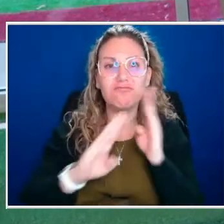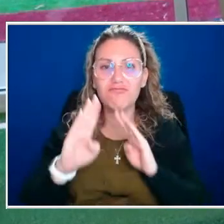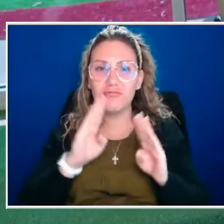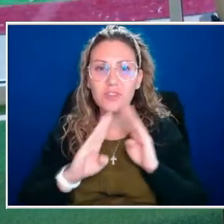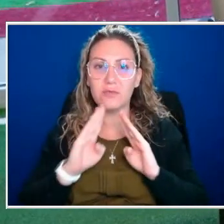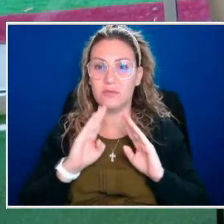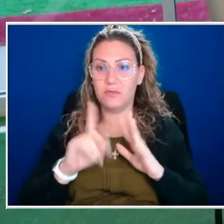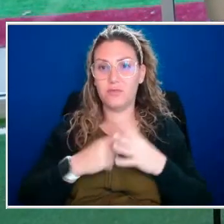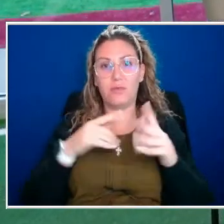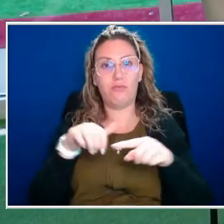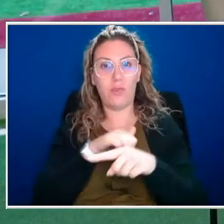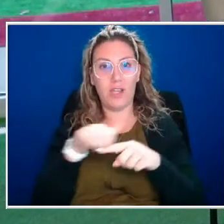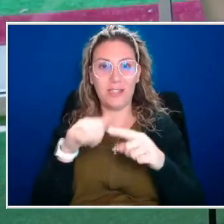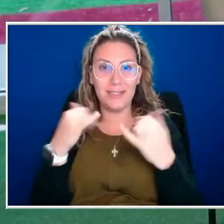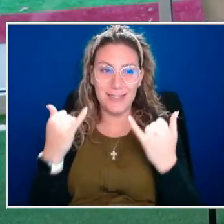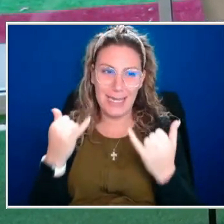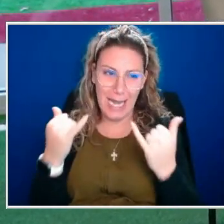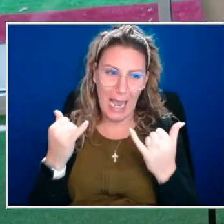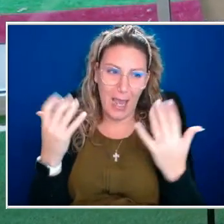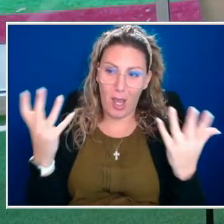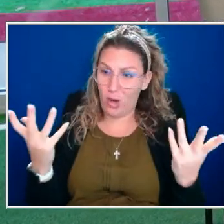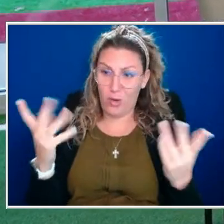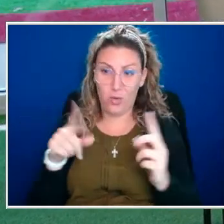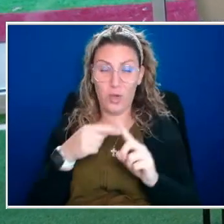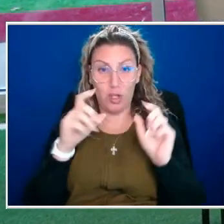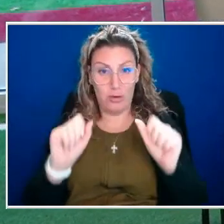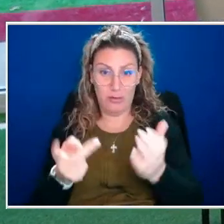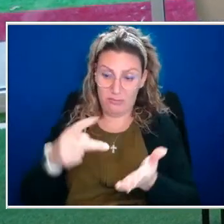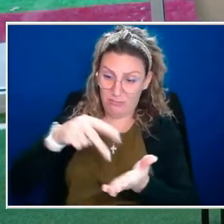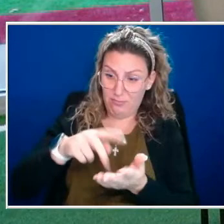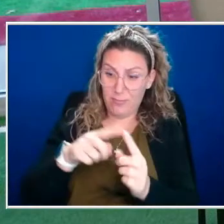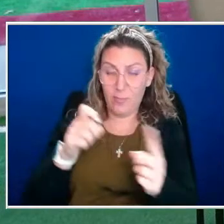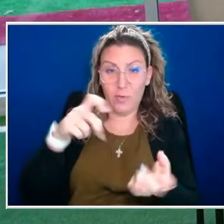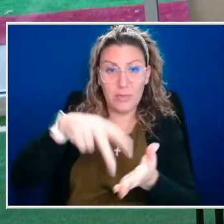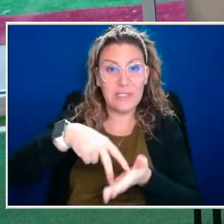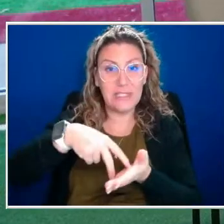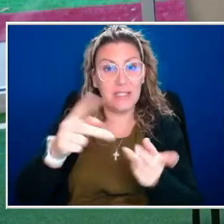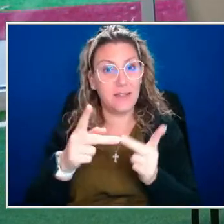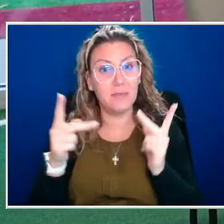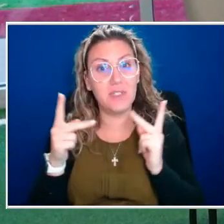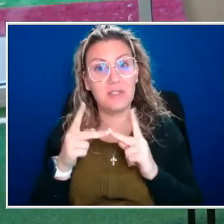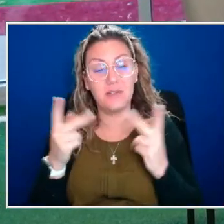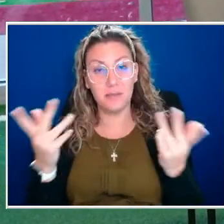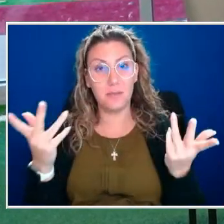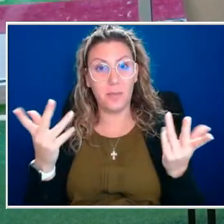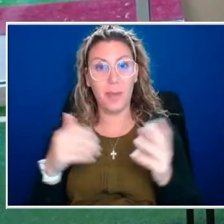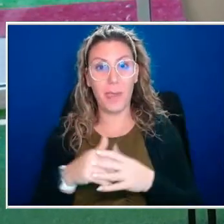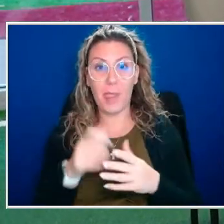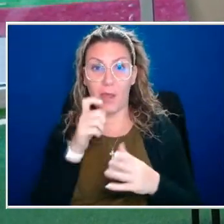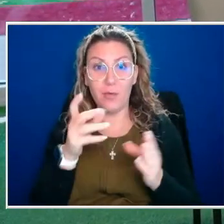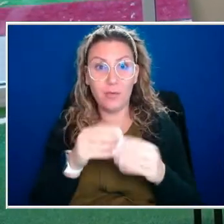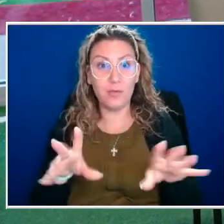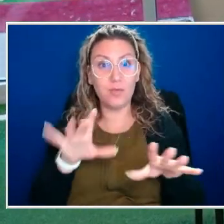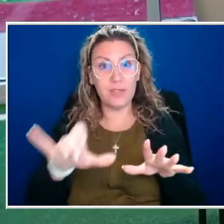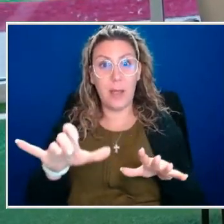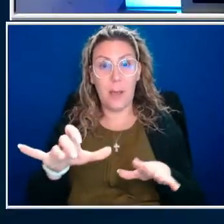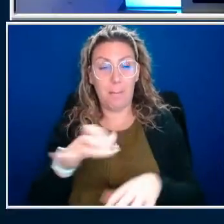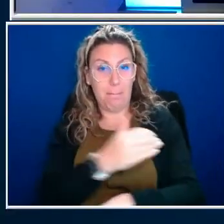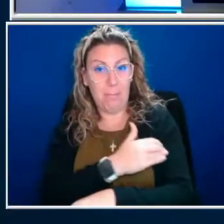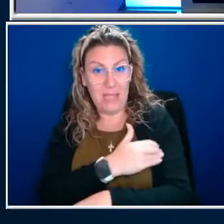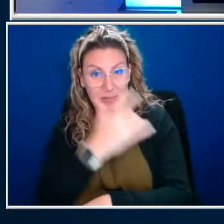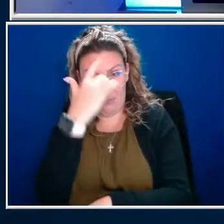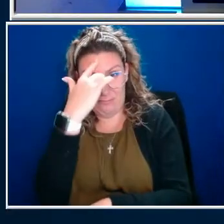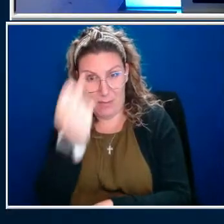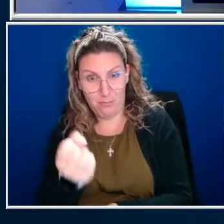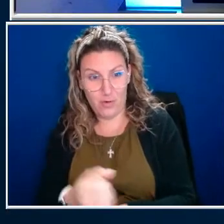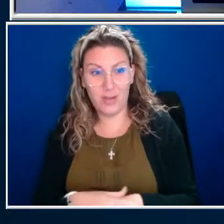things now, when you can get up out of a standing position, so you don't lose that muscle memory too. It